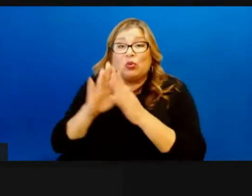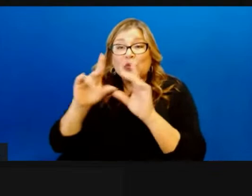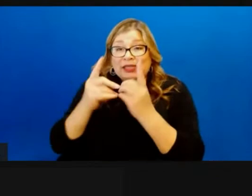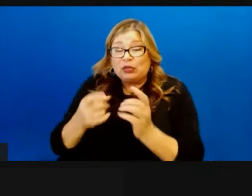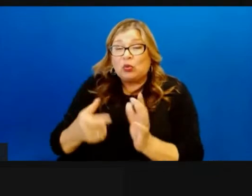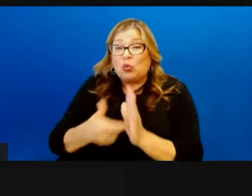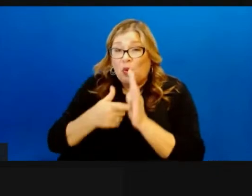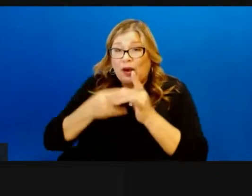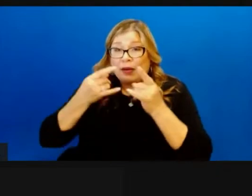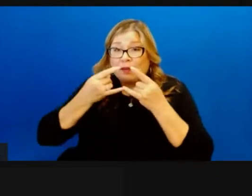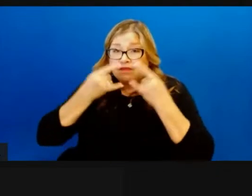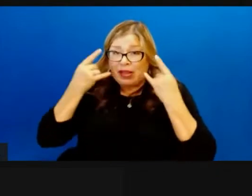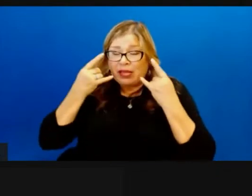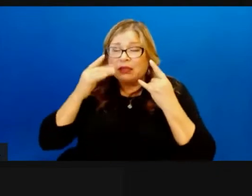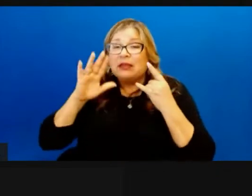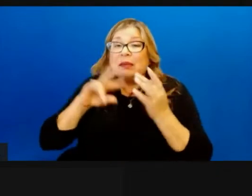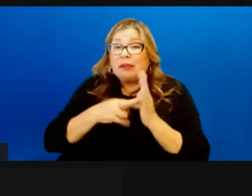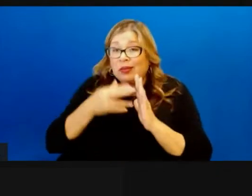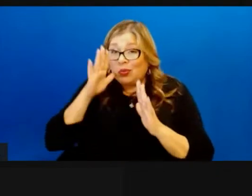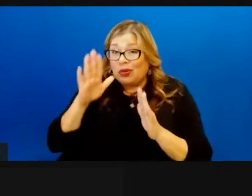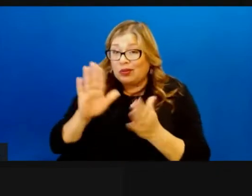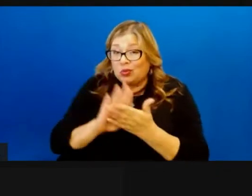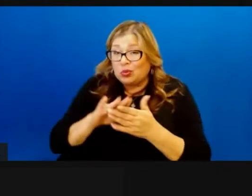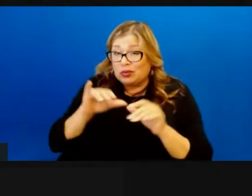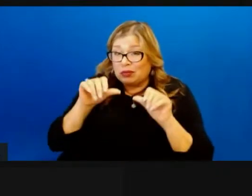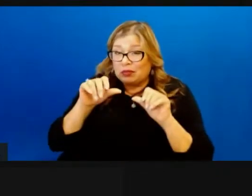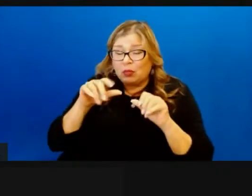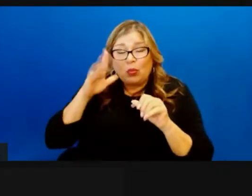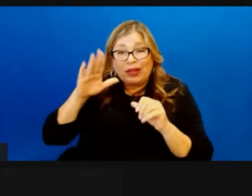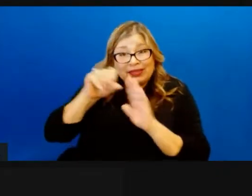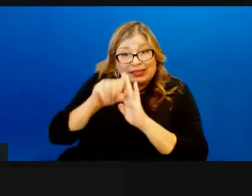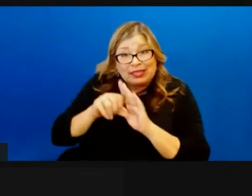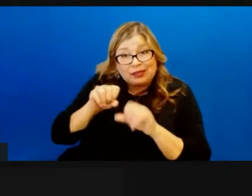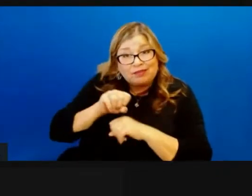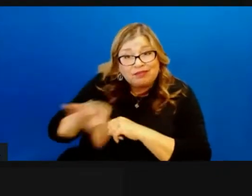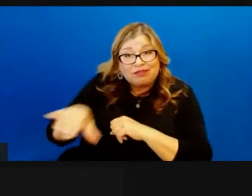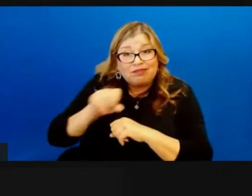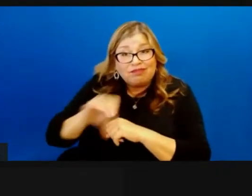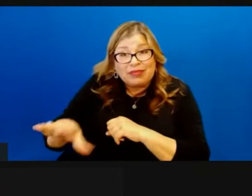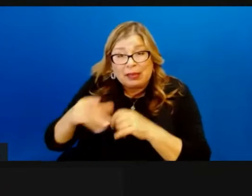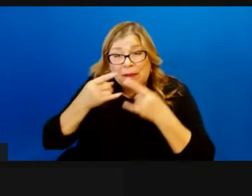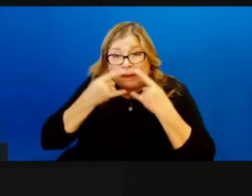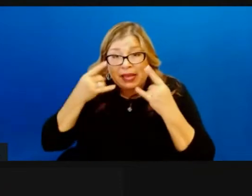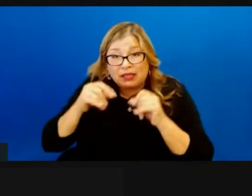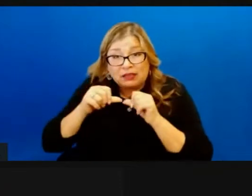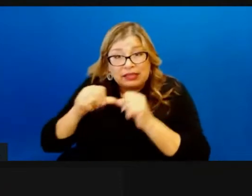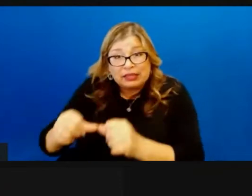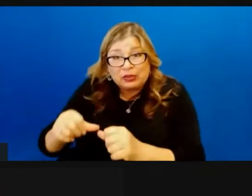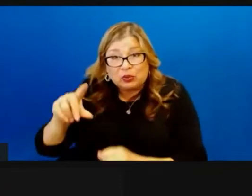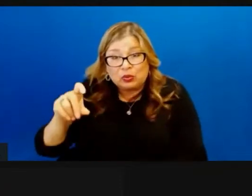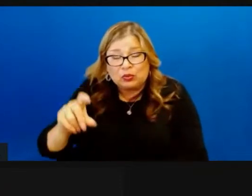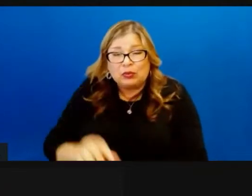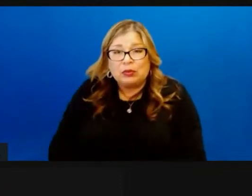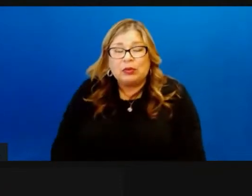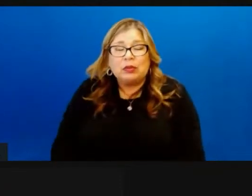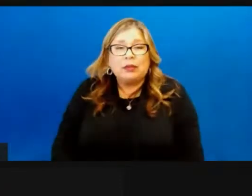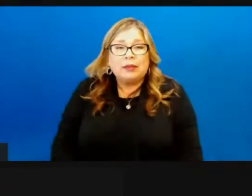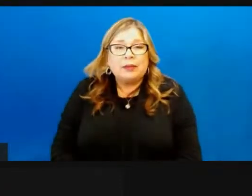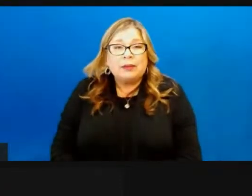commitment to continue and providing masks, as the state has been, is something that we're